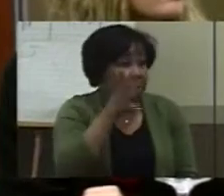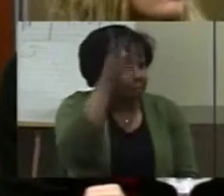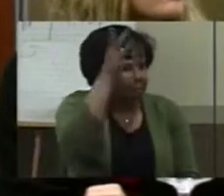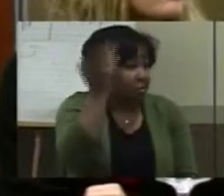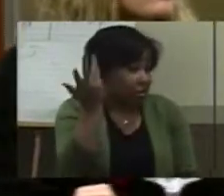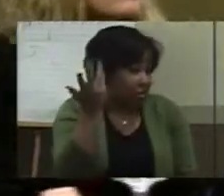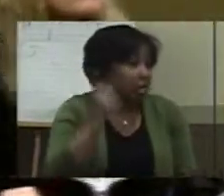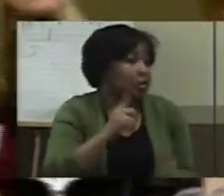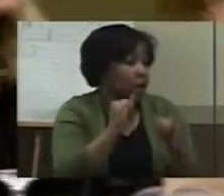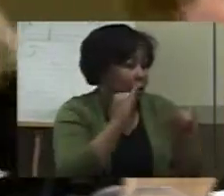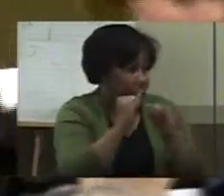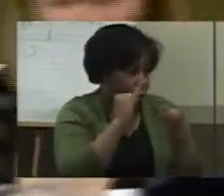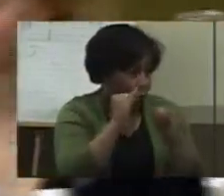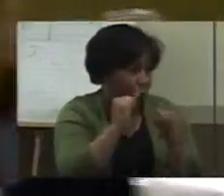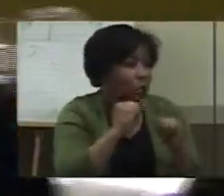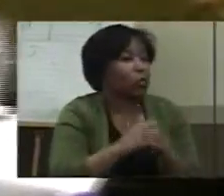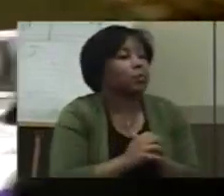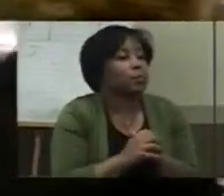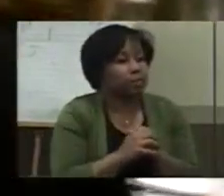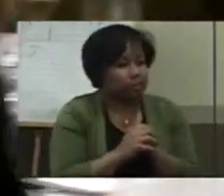The parents, interviews